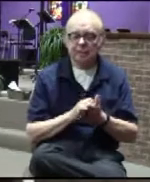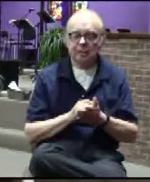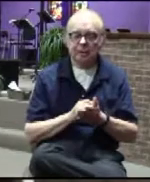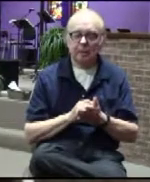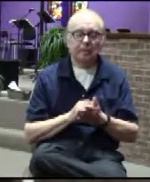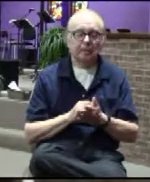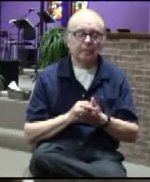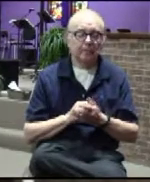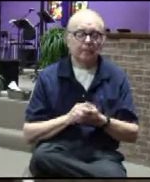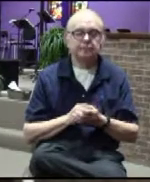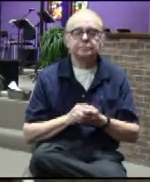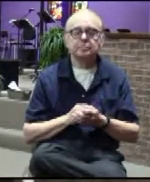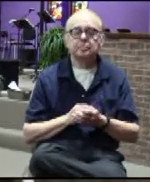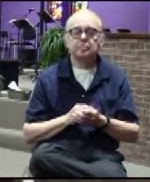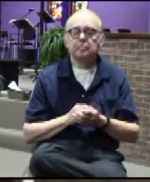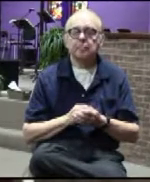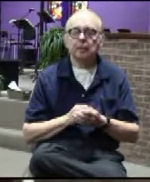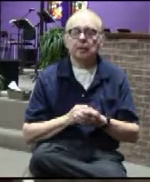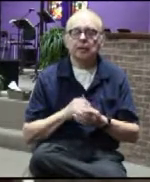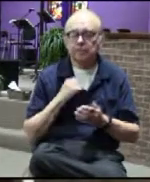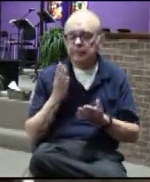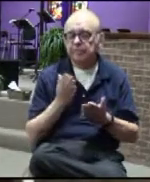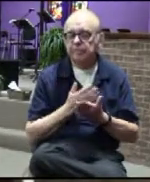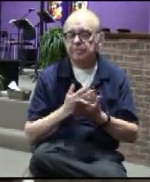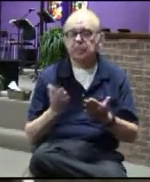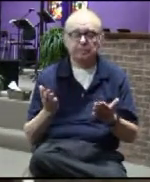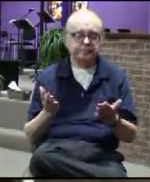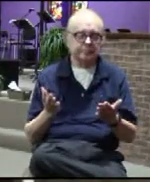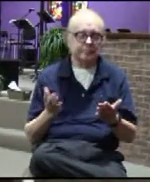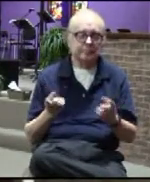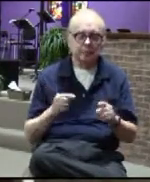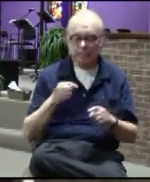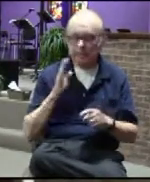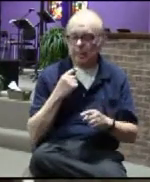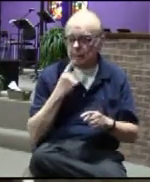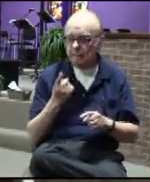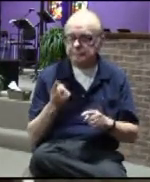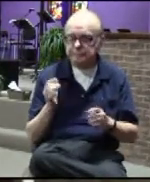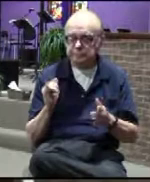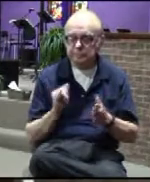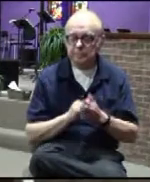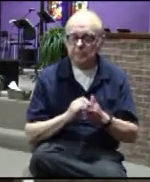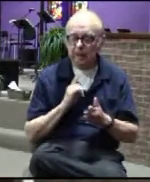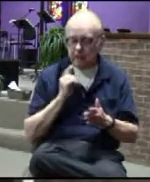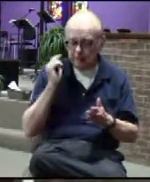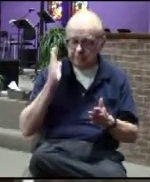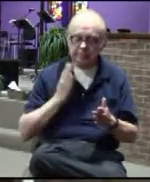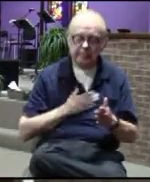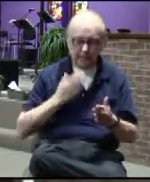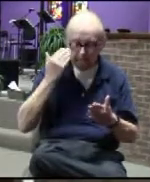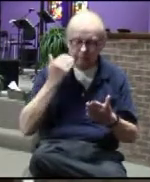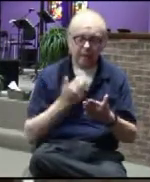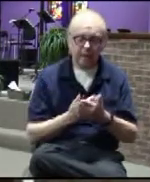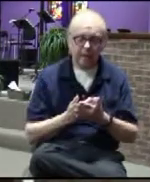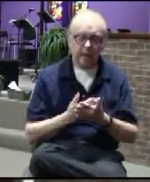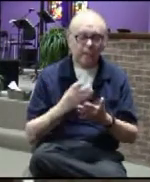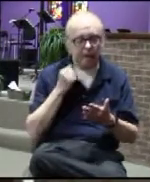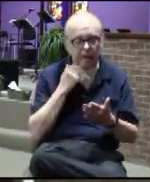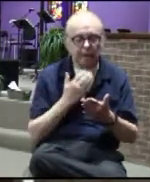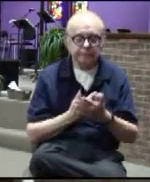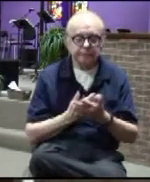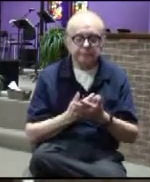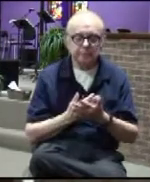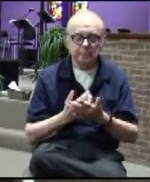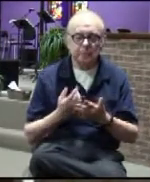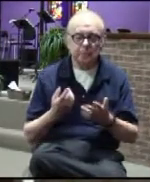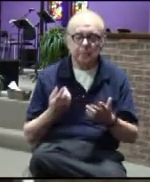that's my son and let me tell y'all something when God says that is my son and my daughter when